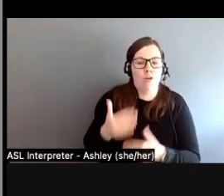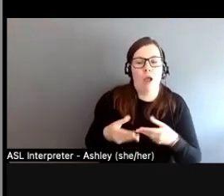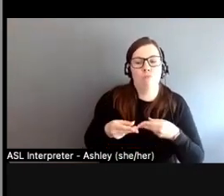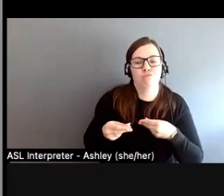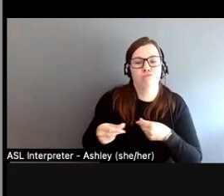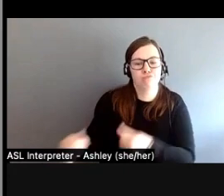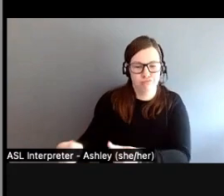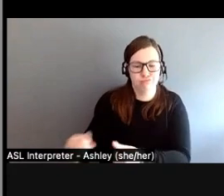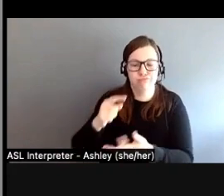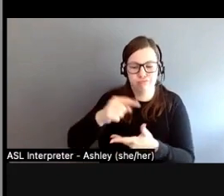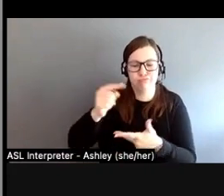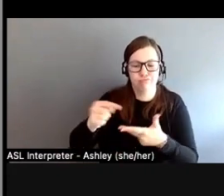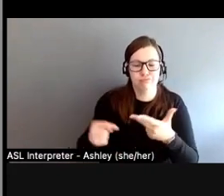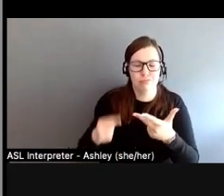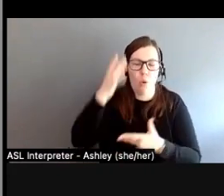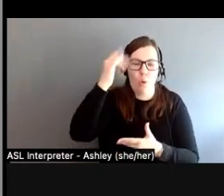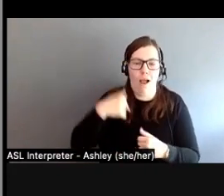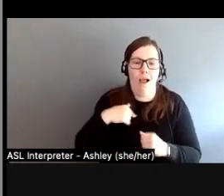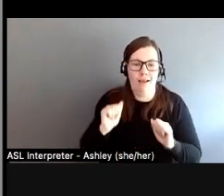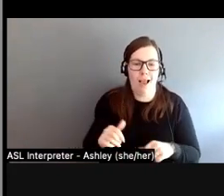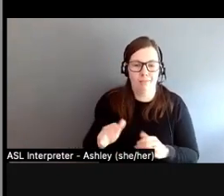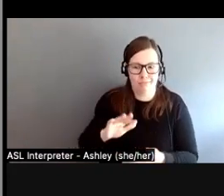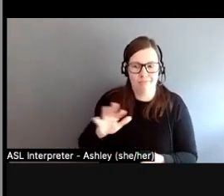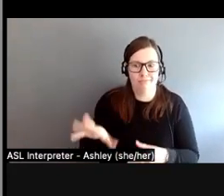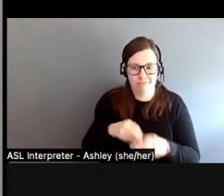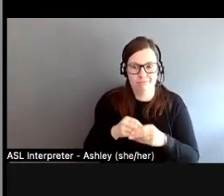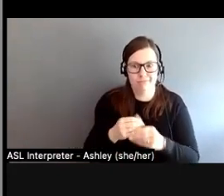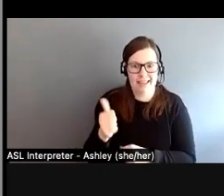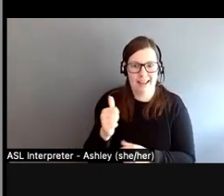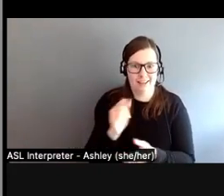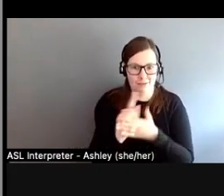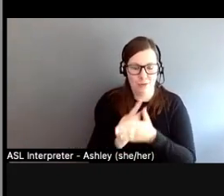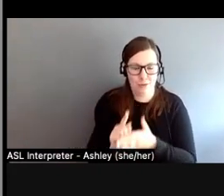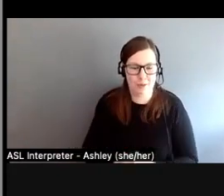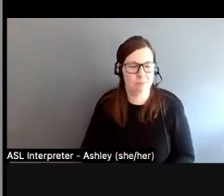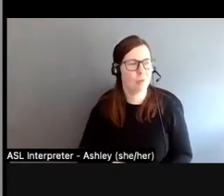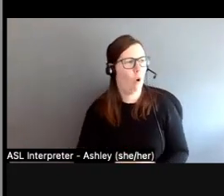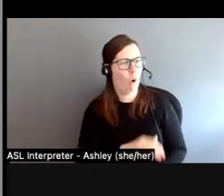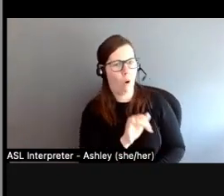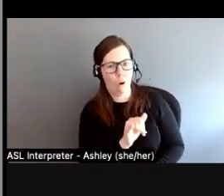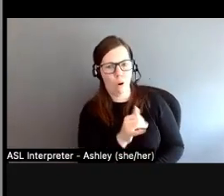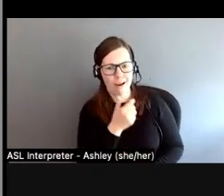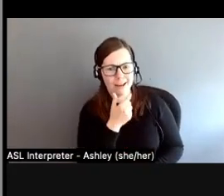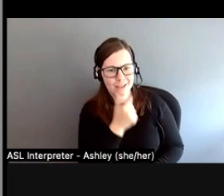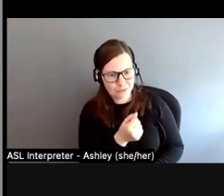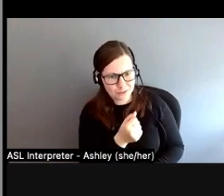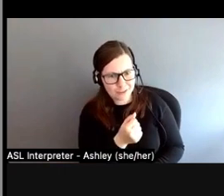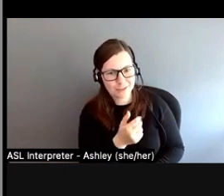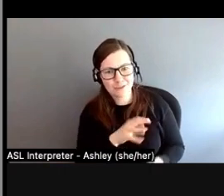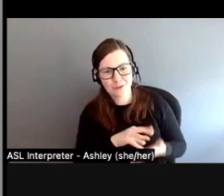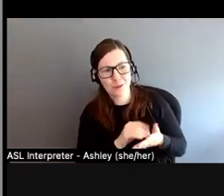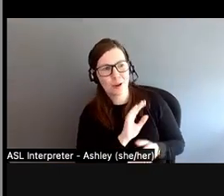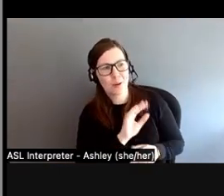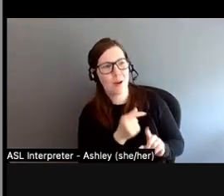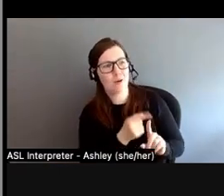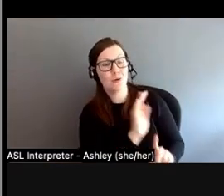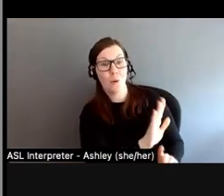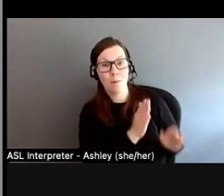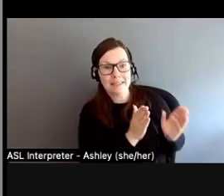no, it's really interesting to hear all the planning. And I love that you included user testing in your